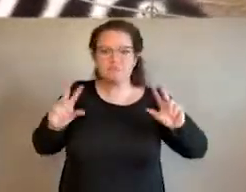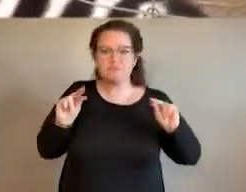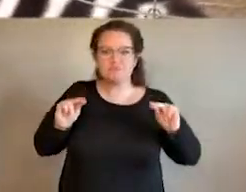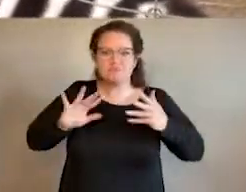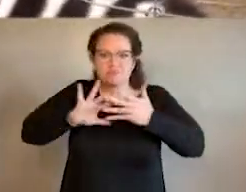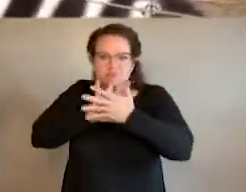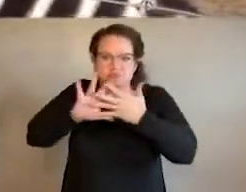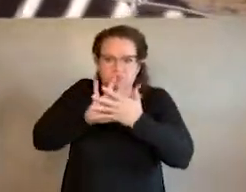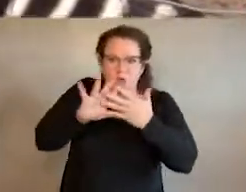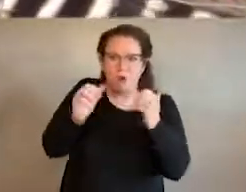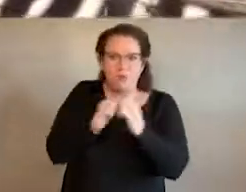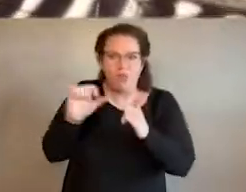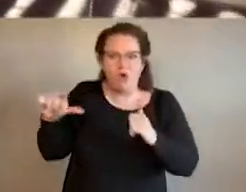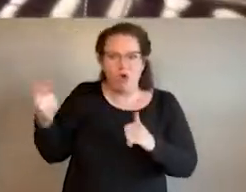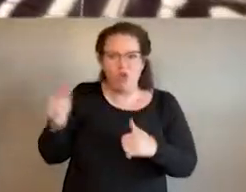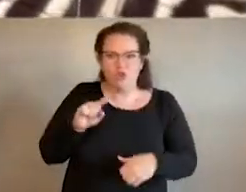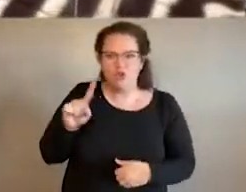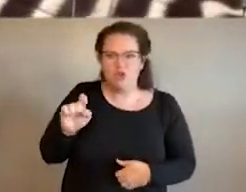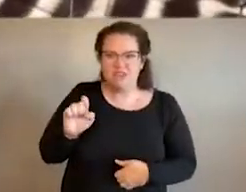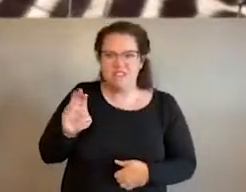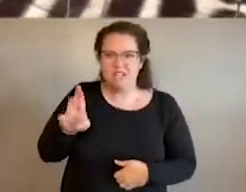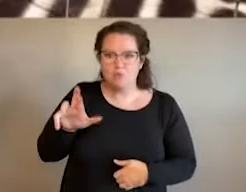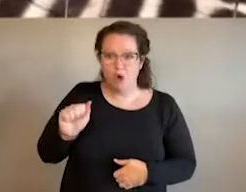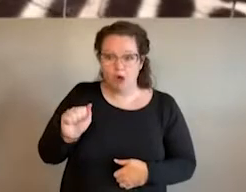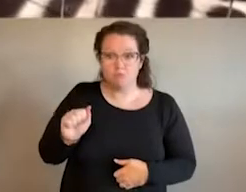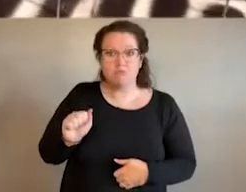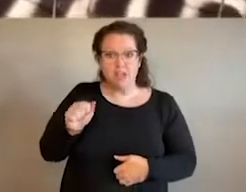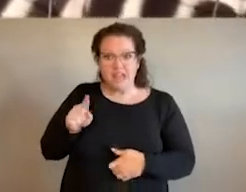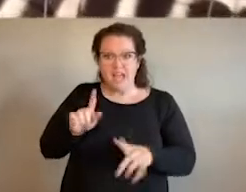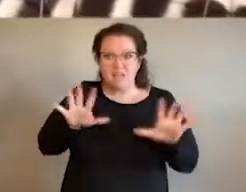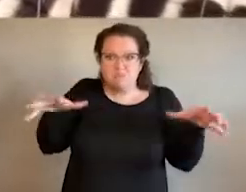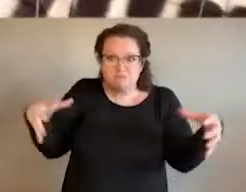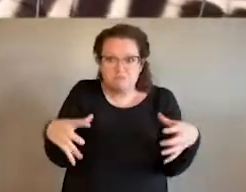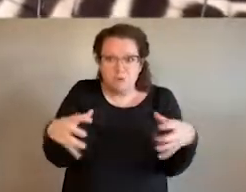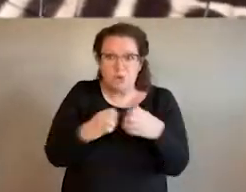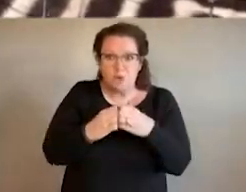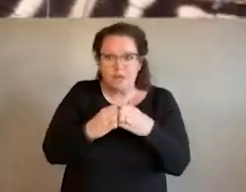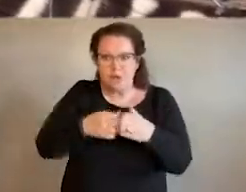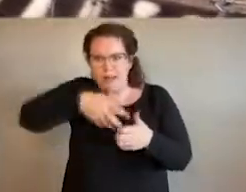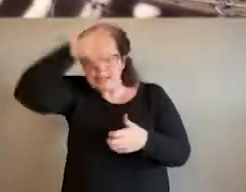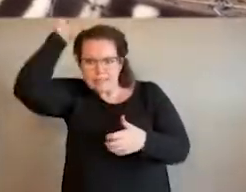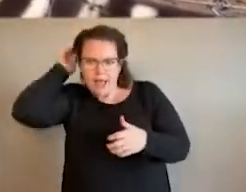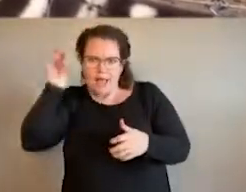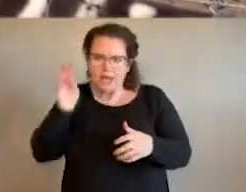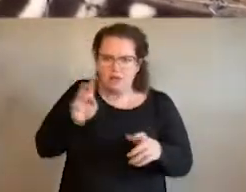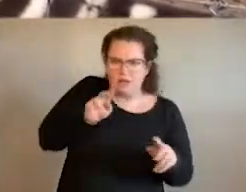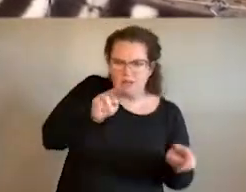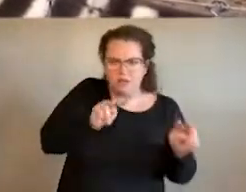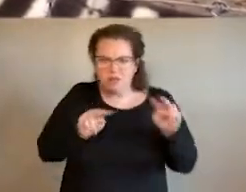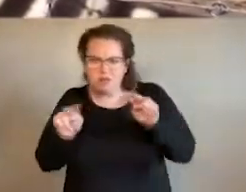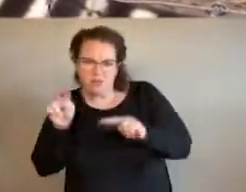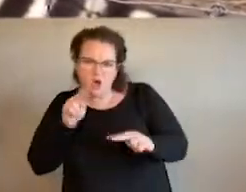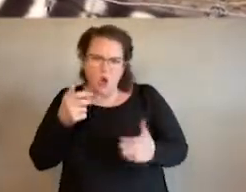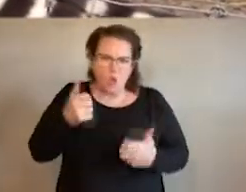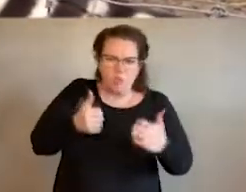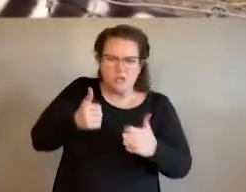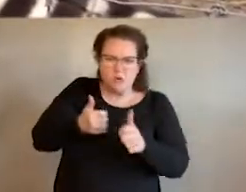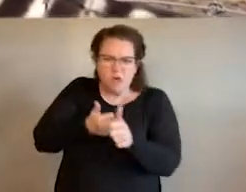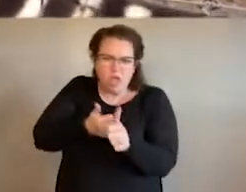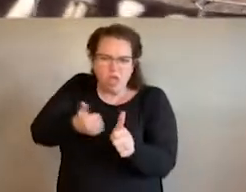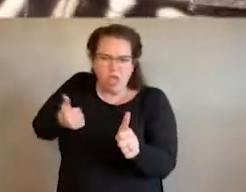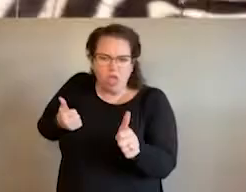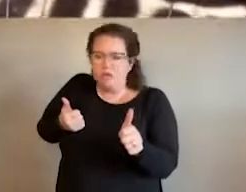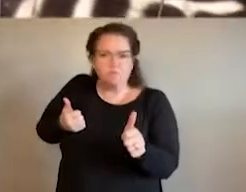other zebras. So when they stand on a herd together, the way that lions hunt, they have to pick off the weakest link or the one that's